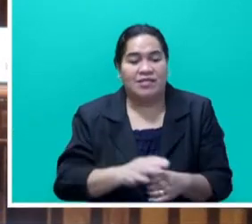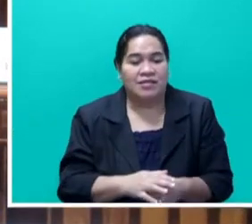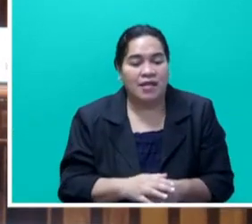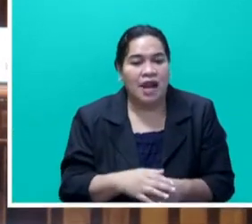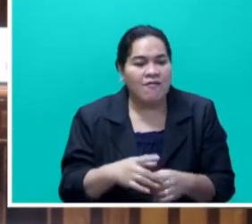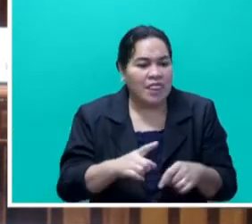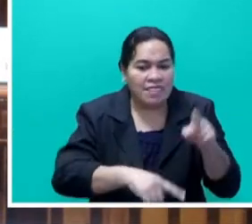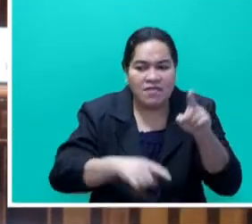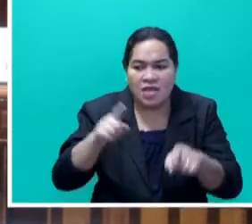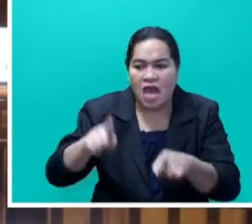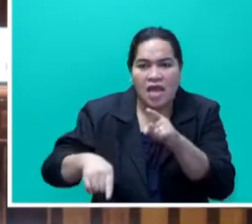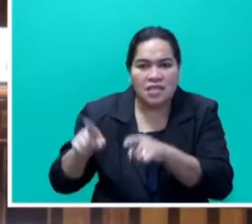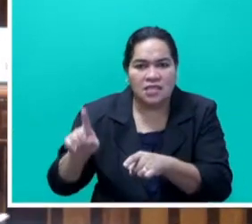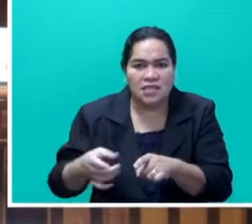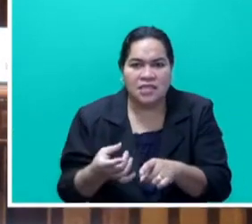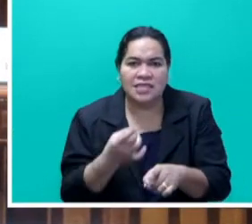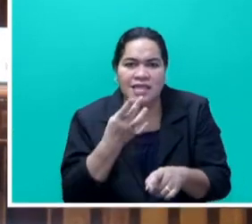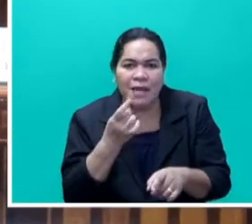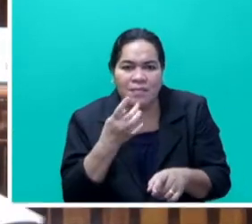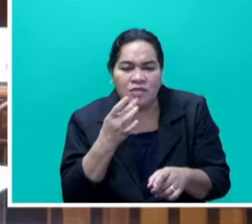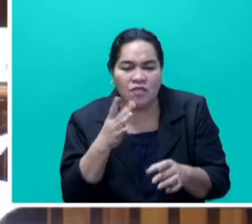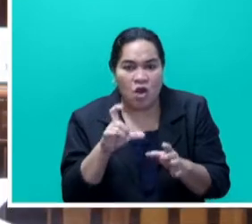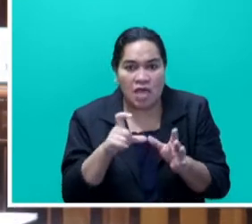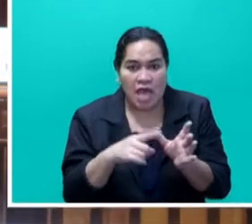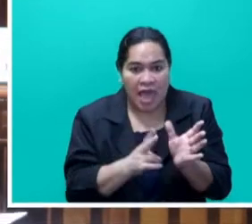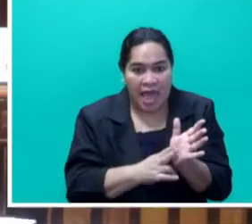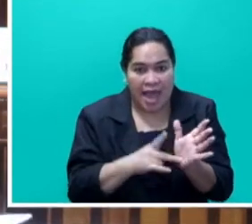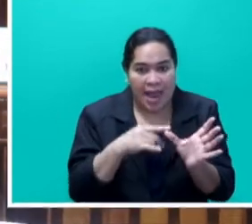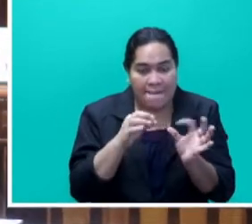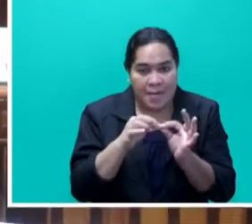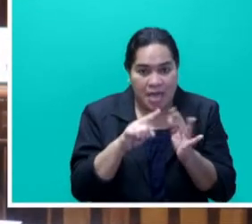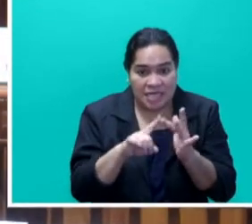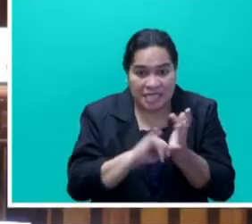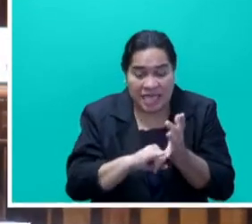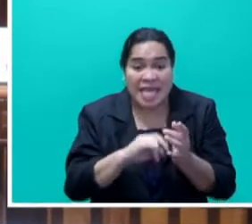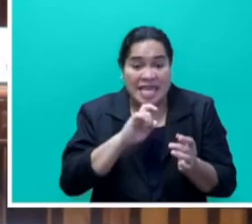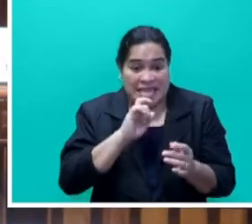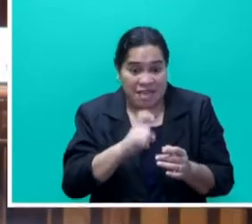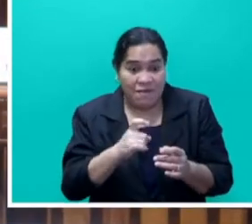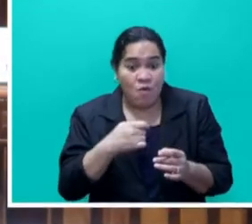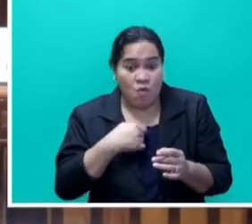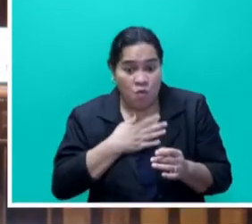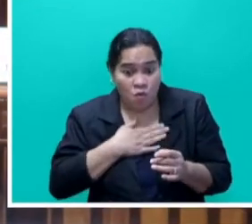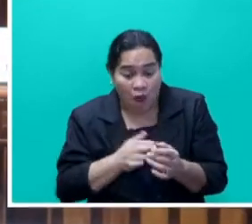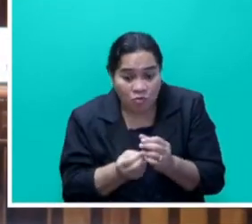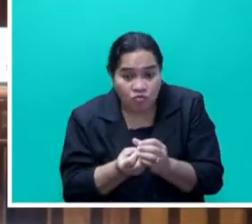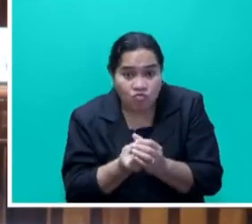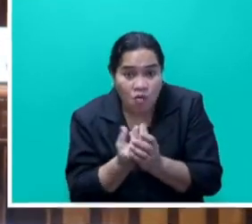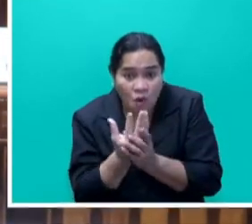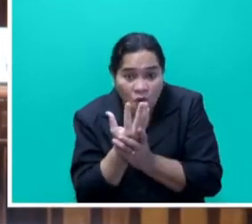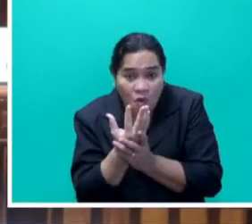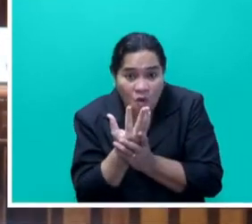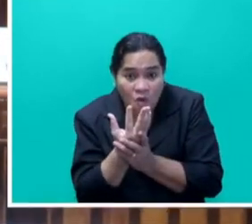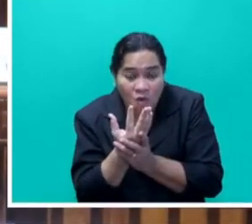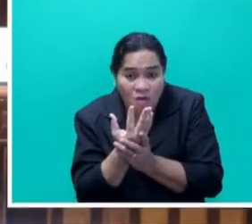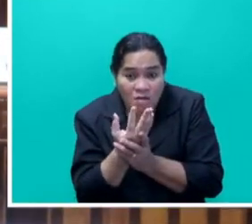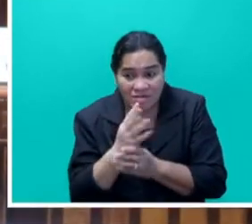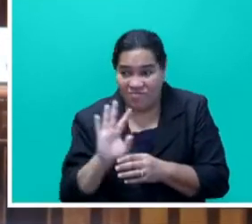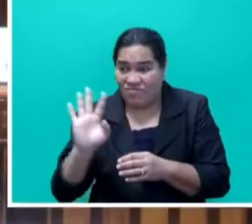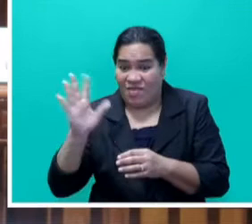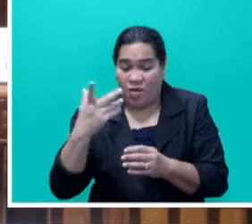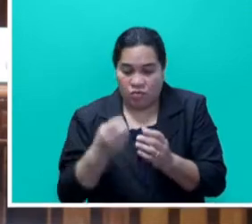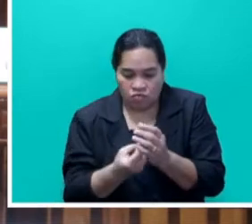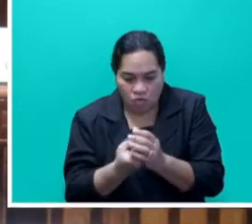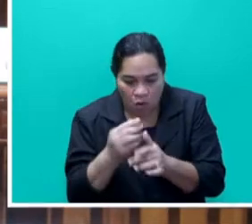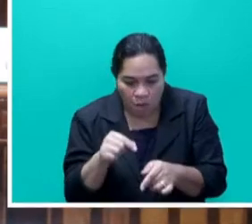cannabis, what we call cannabis. So you'll get caught. If you want to even have, for example, if you want to even grow hemp that's got